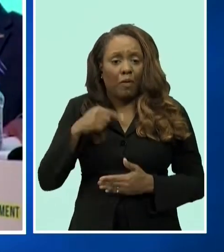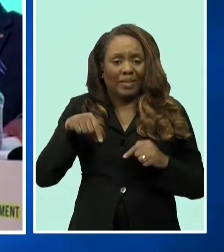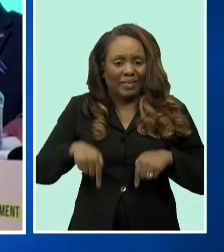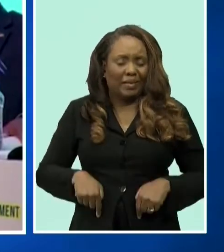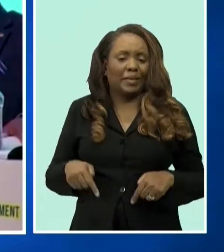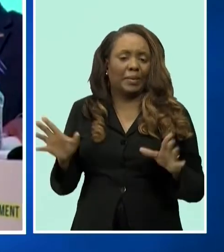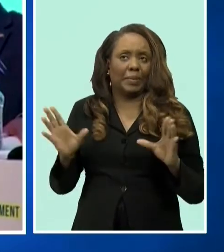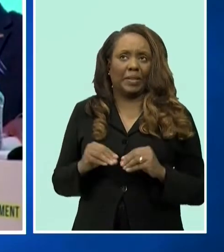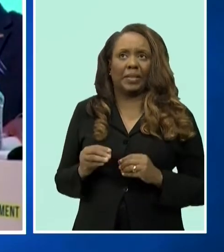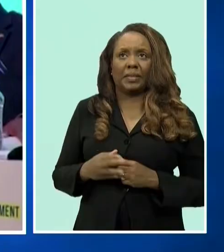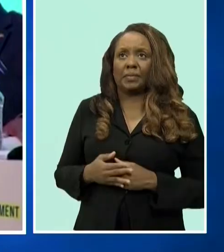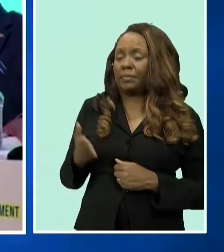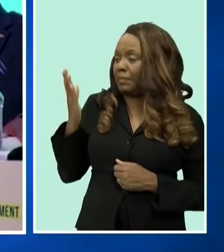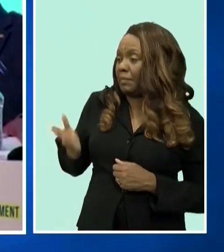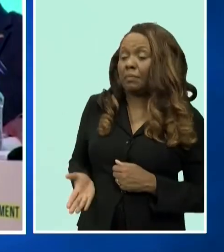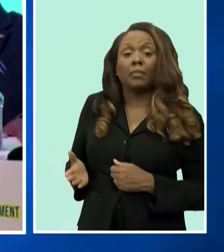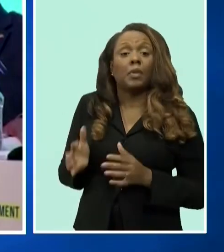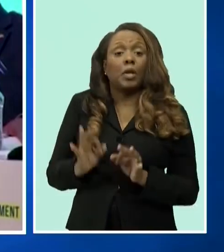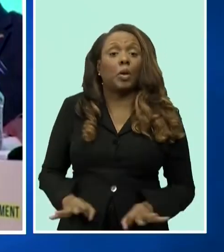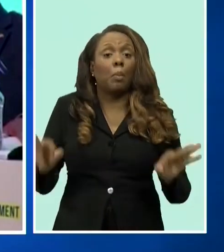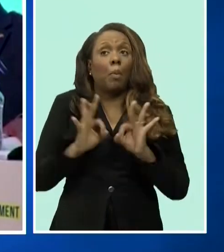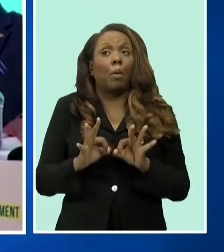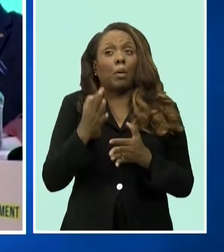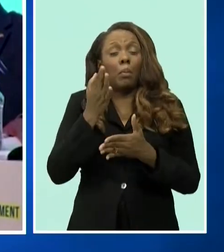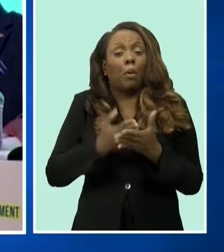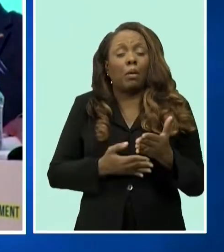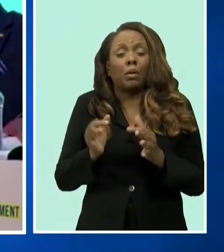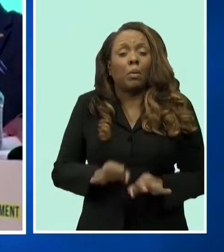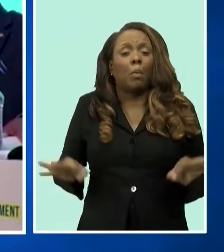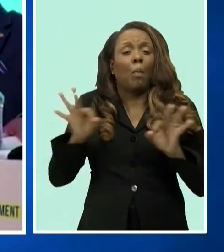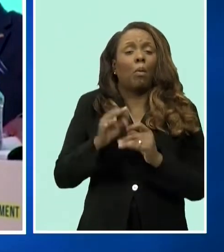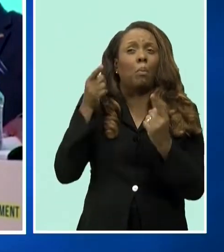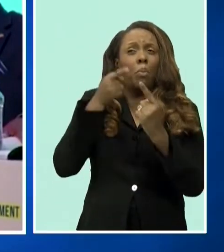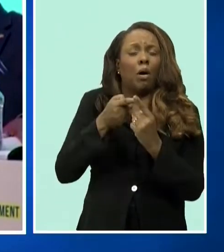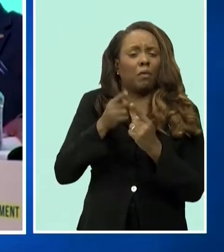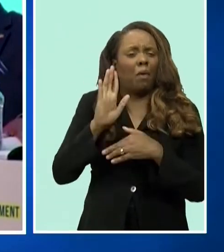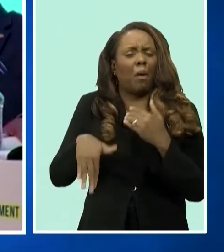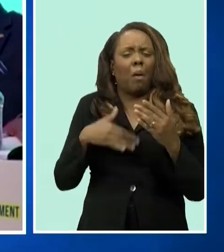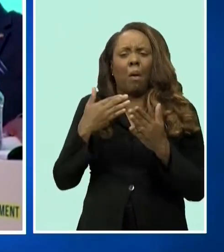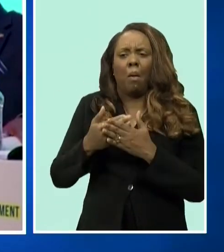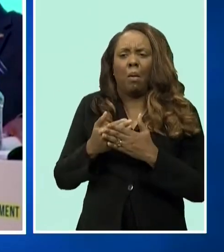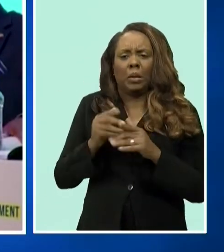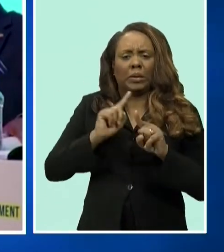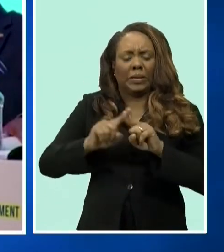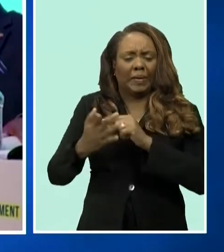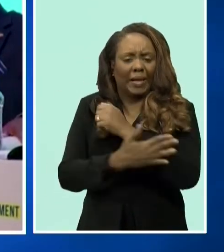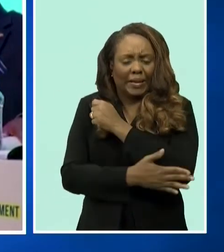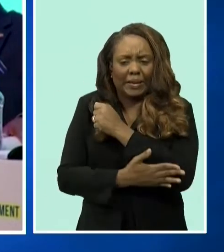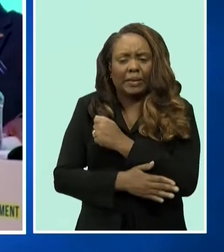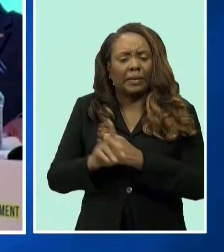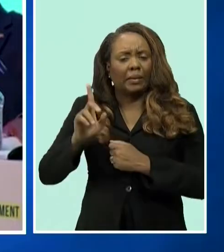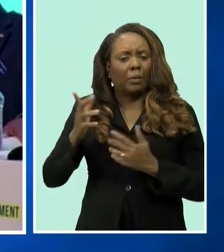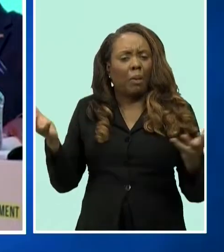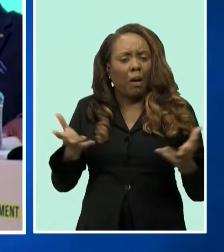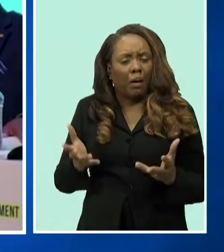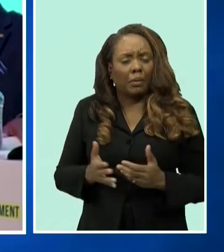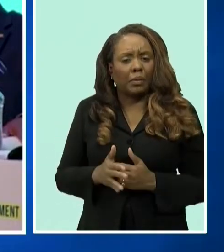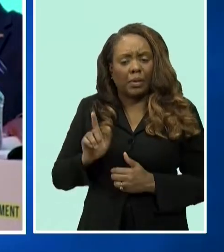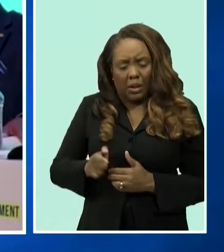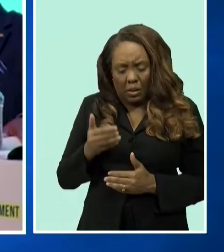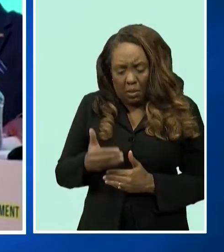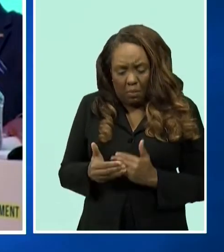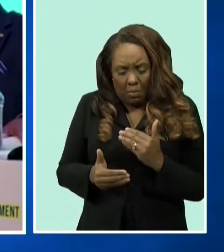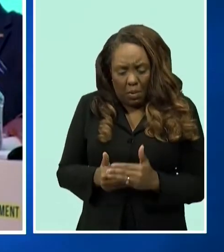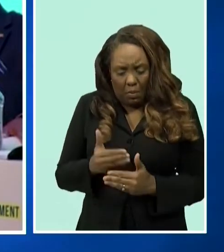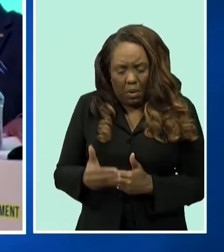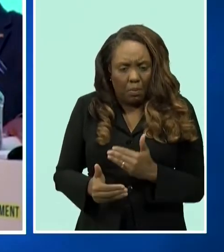getting to any destination is to keep making steps after steps. So of course, the